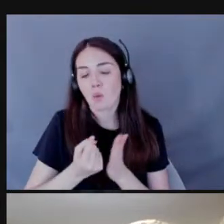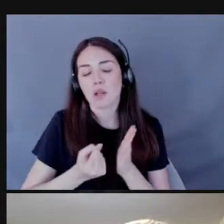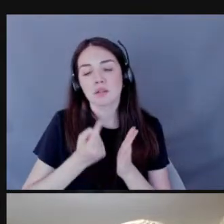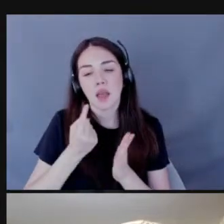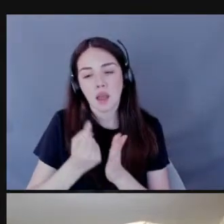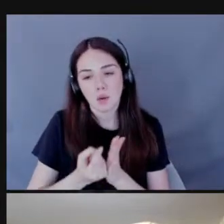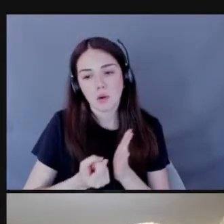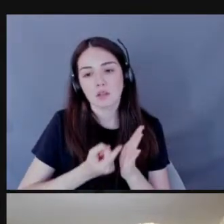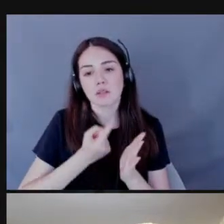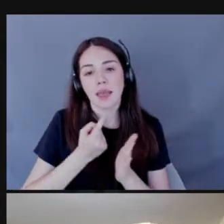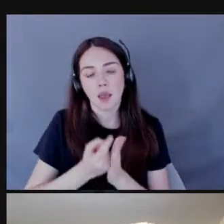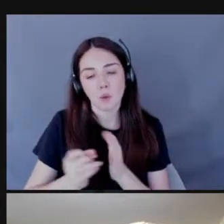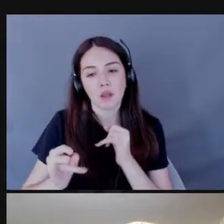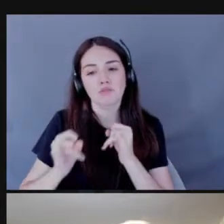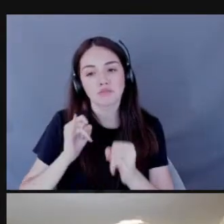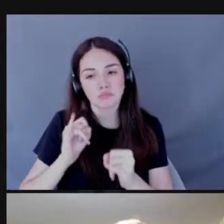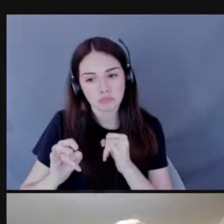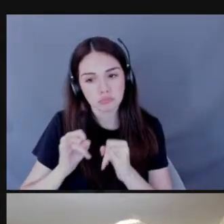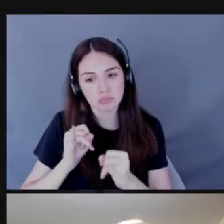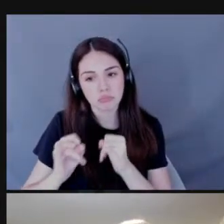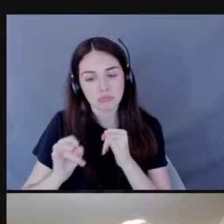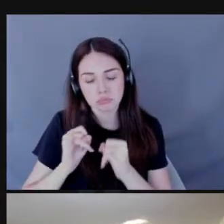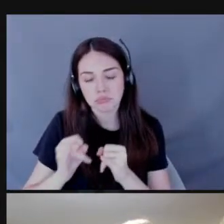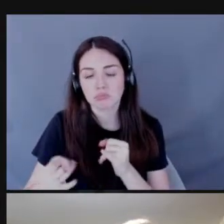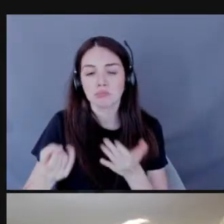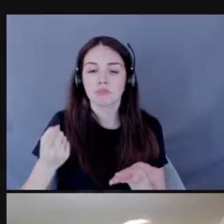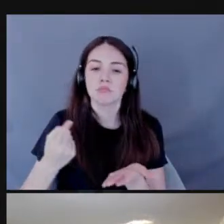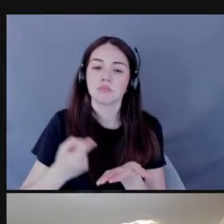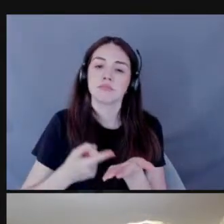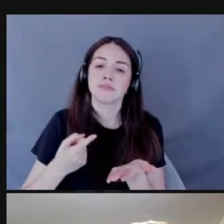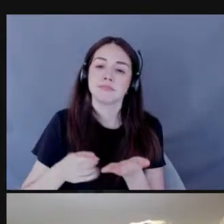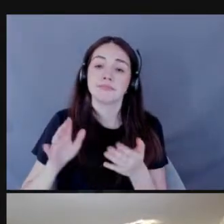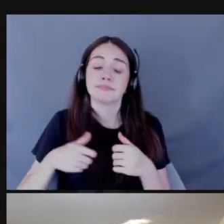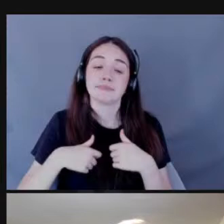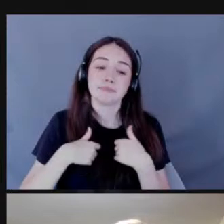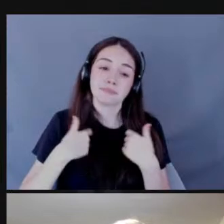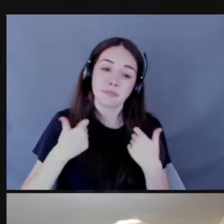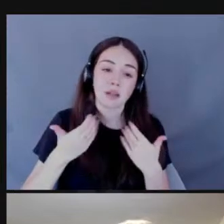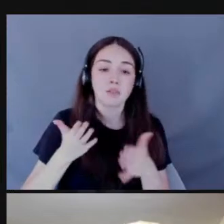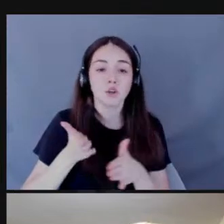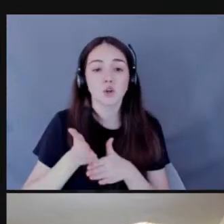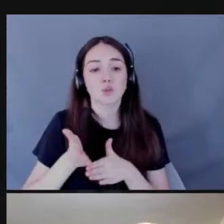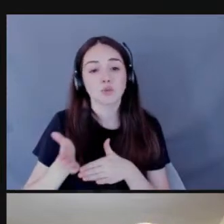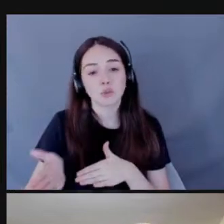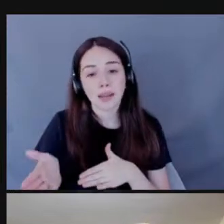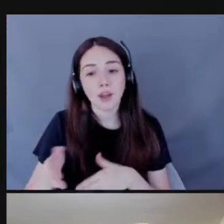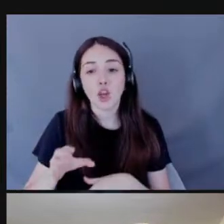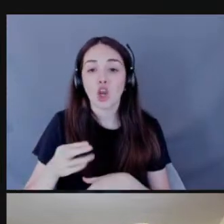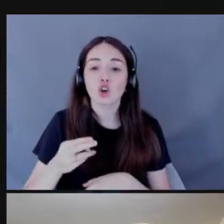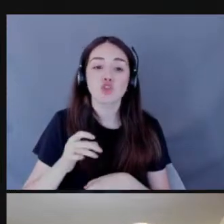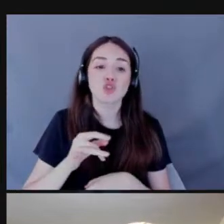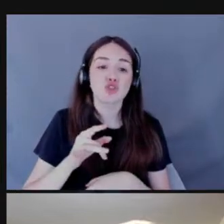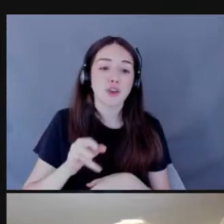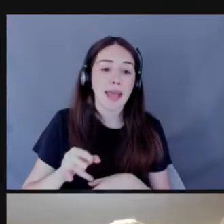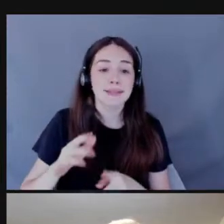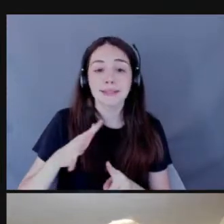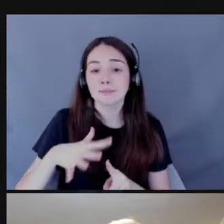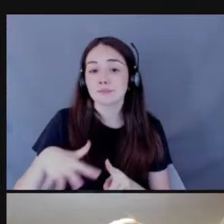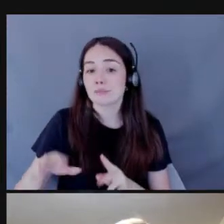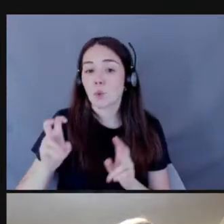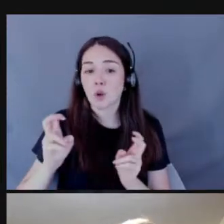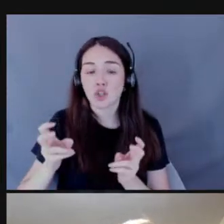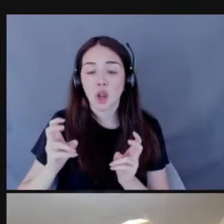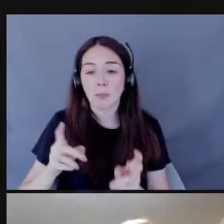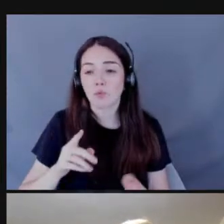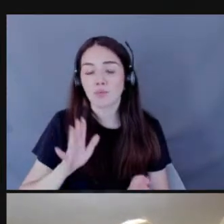we just talked about his life and his career and Chessie and environmental matters, and what a great,